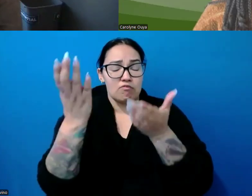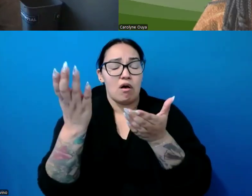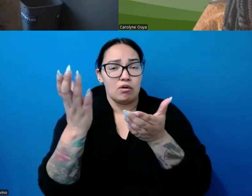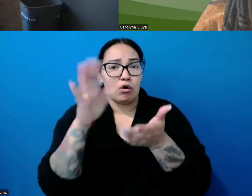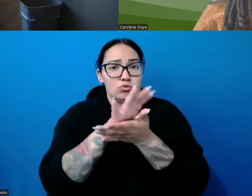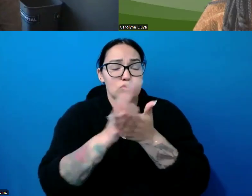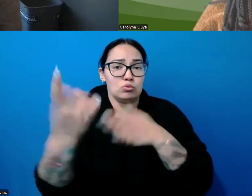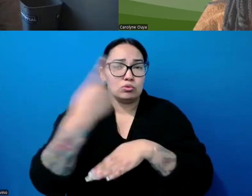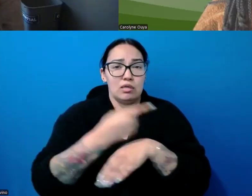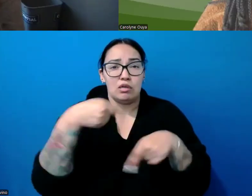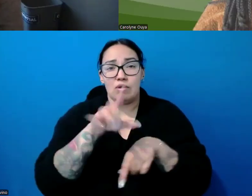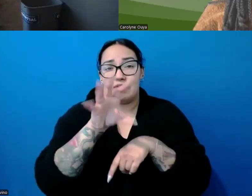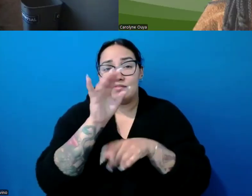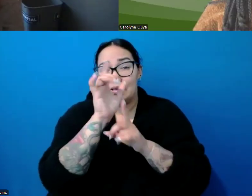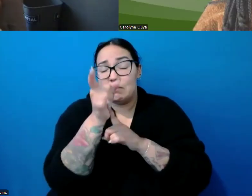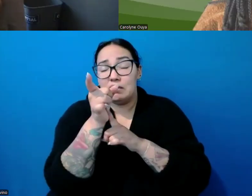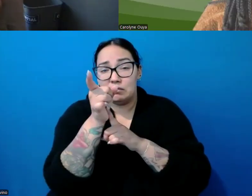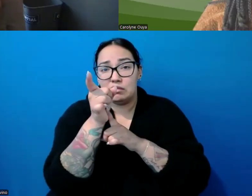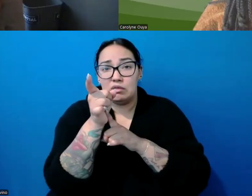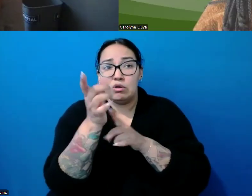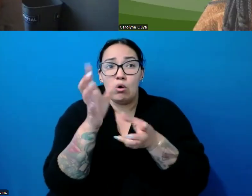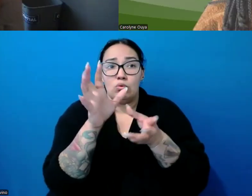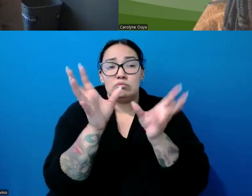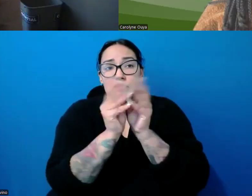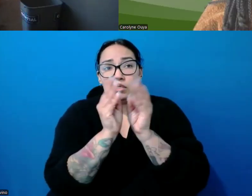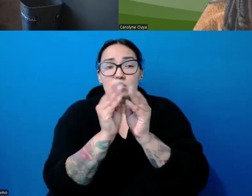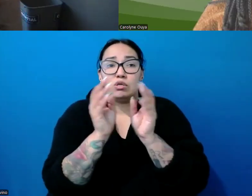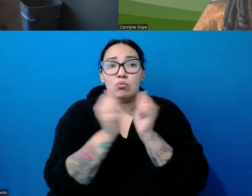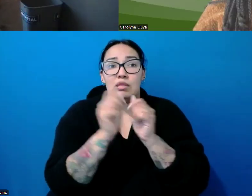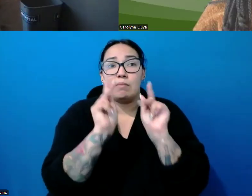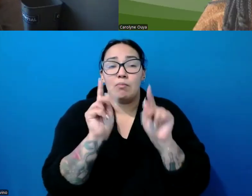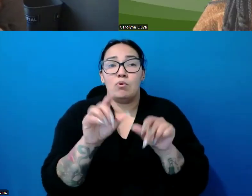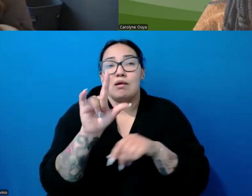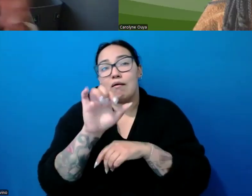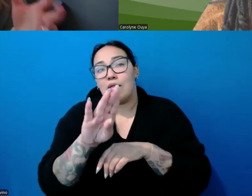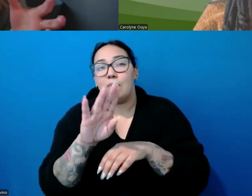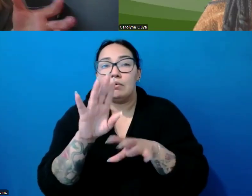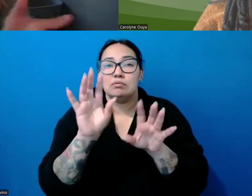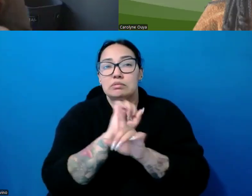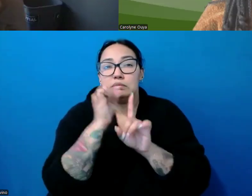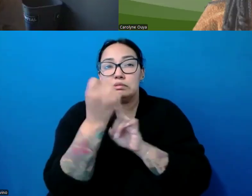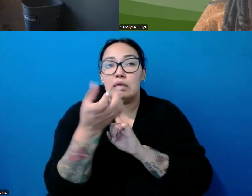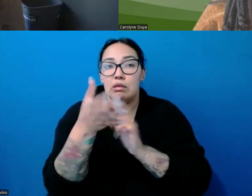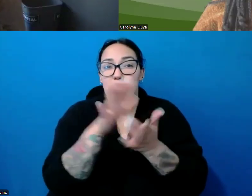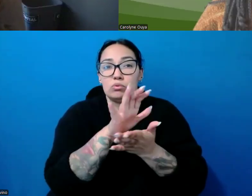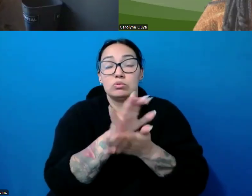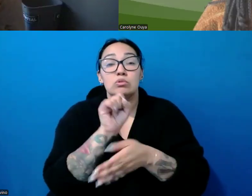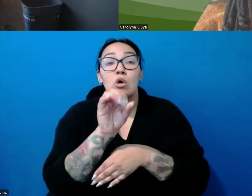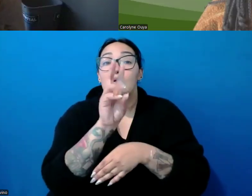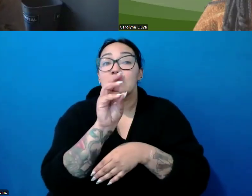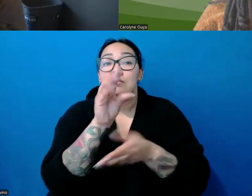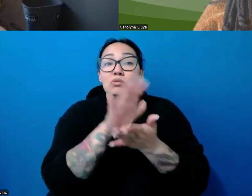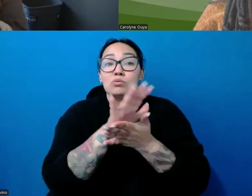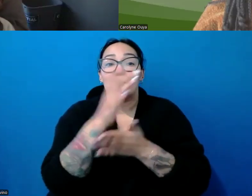group mentoring session to young people in a club type setting on school campuses. So we go to 60 schools every